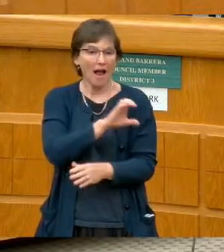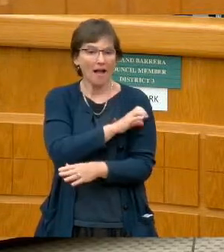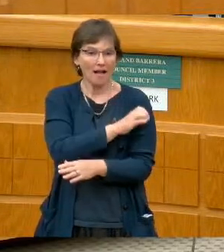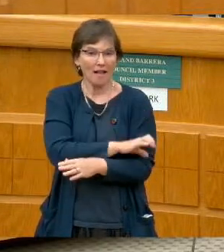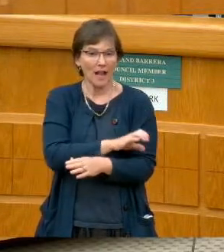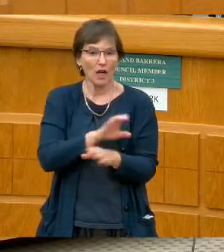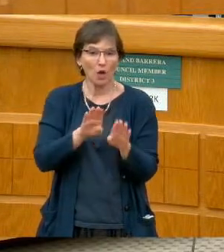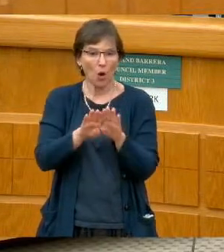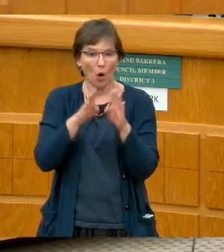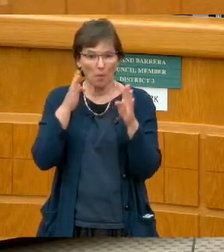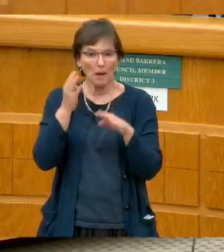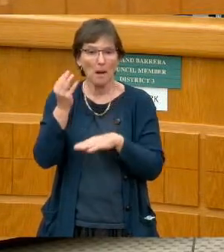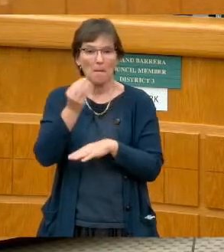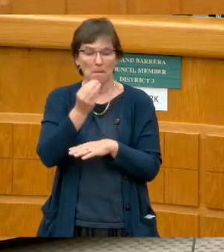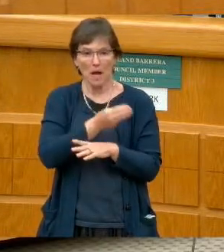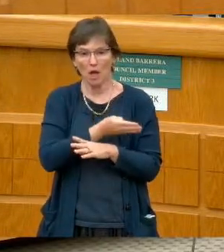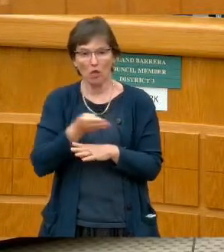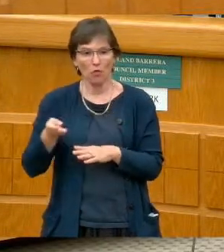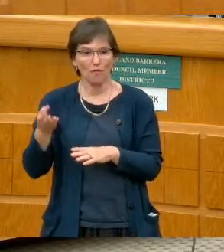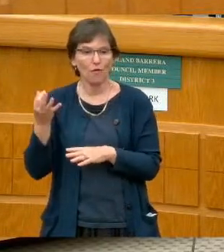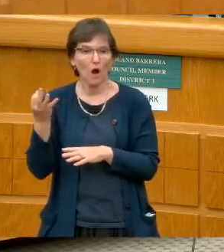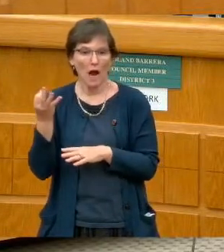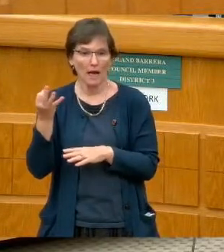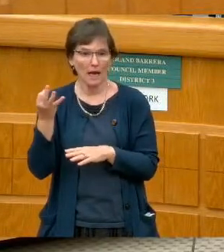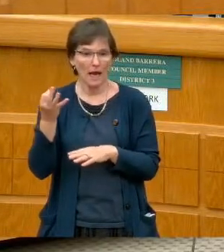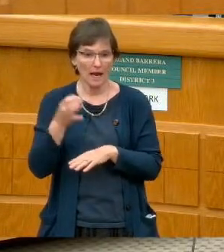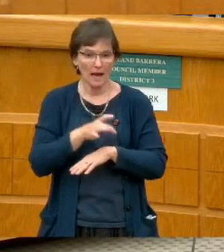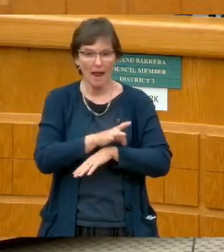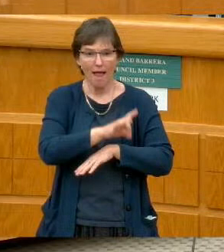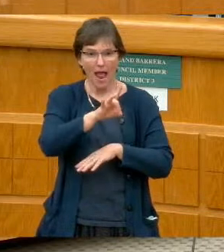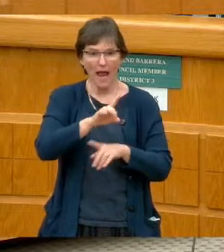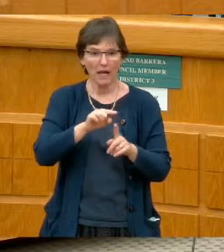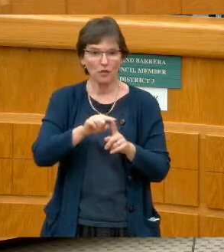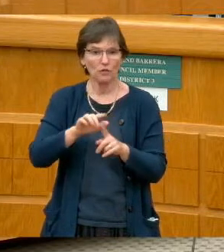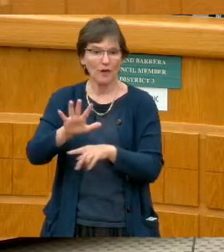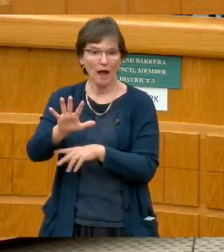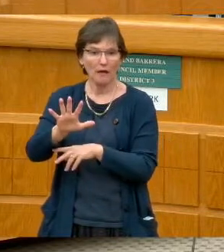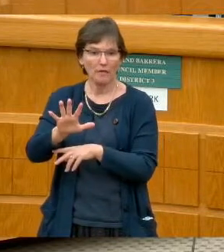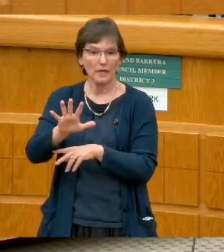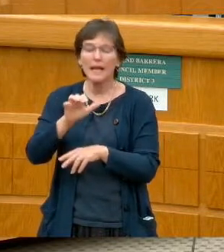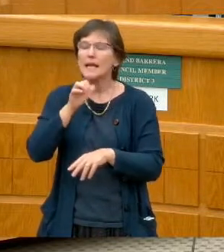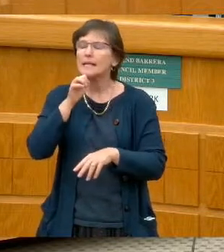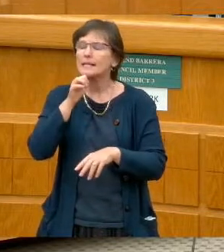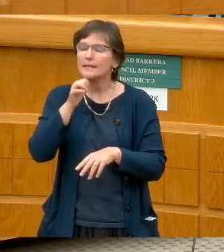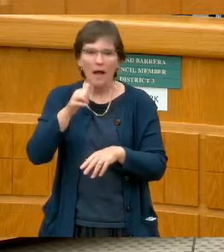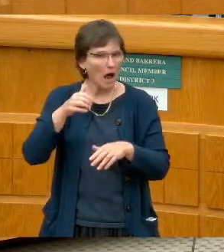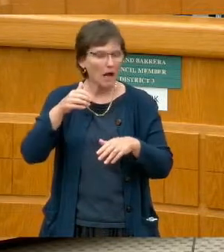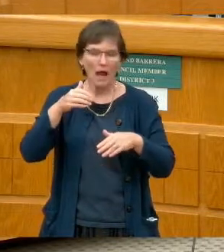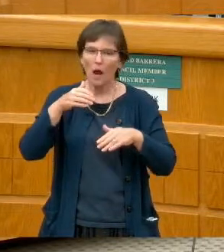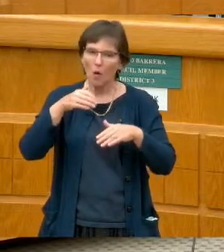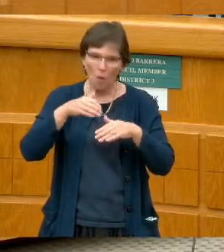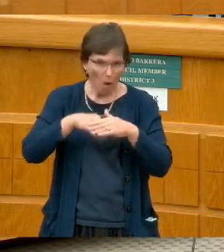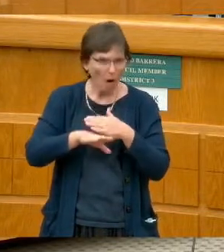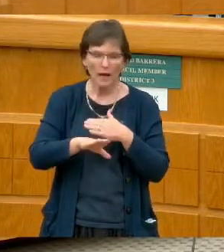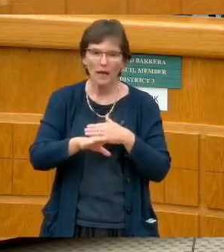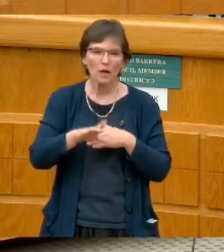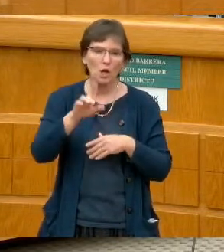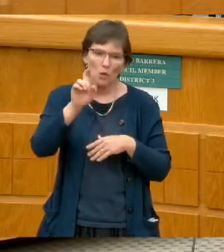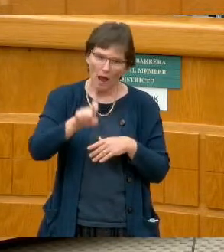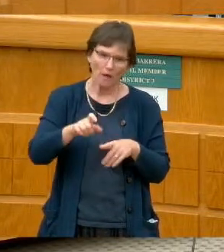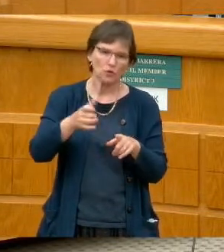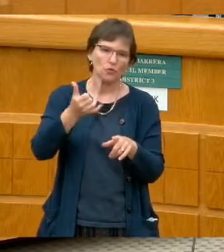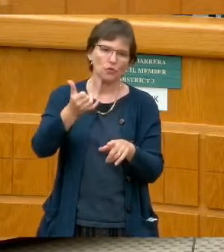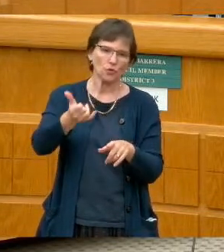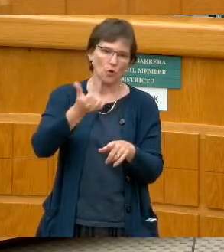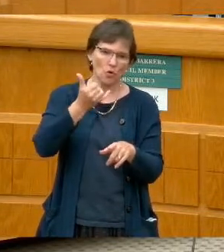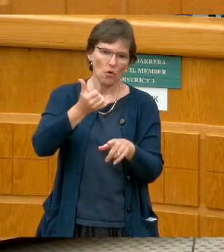a.m. to 5 p.m. This clinic is not a walk-in clinic, So please make sure that you call in